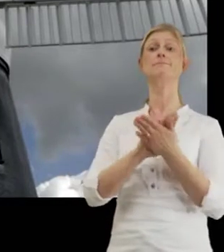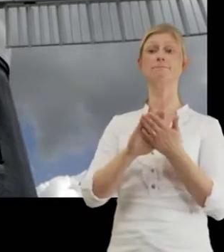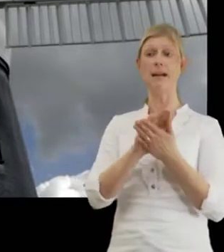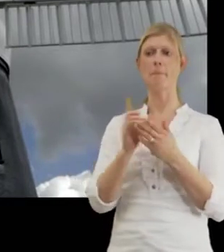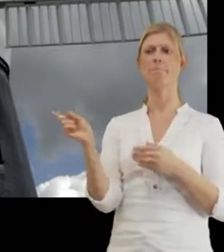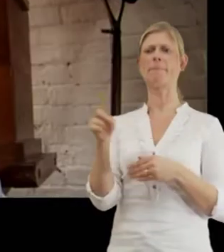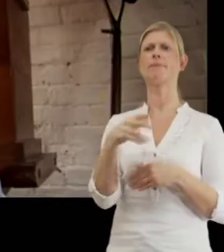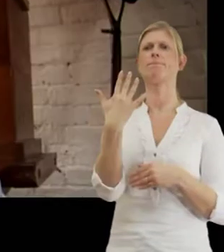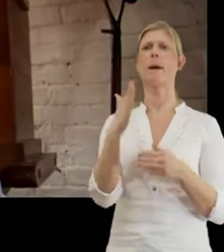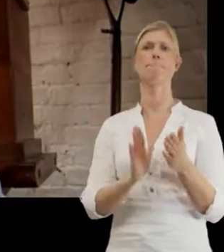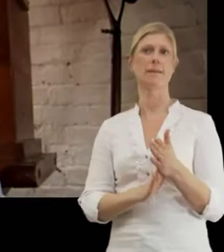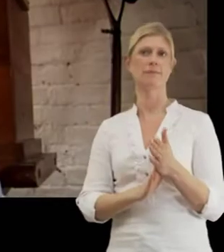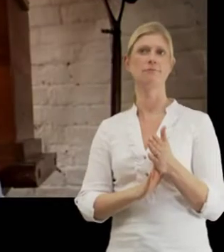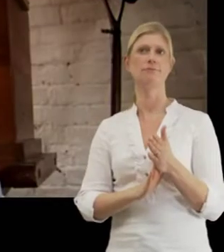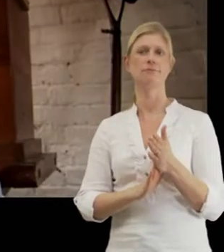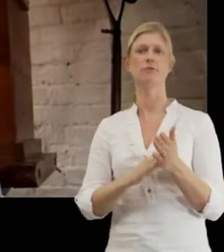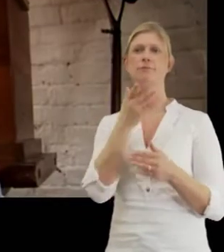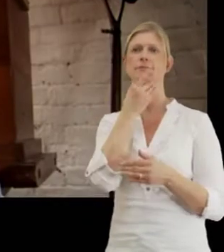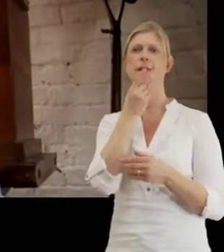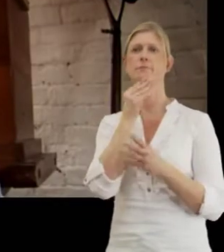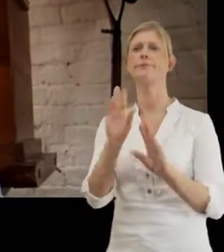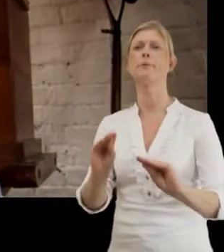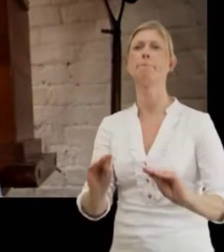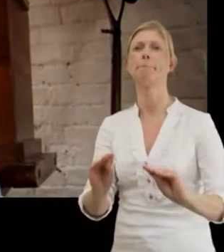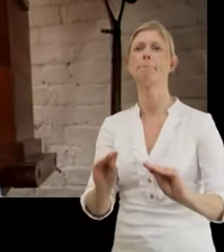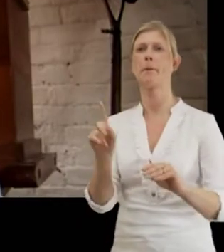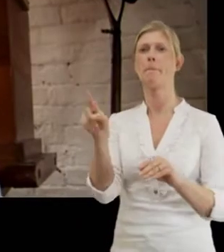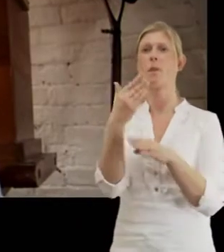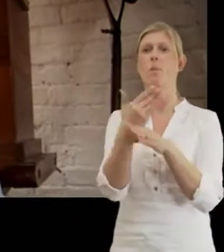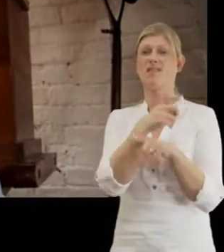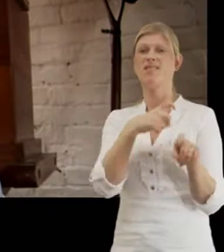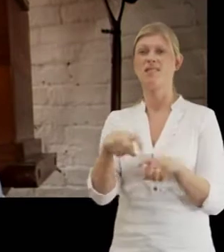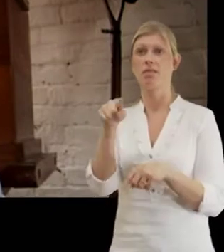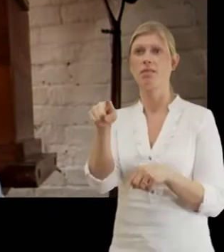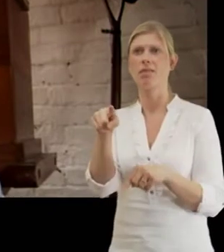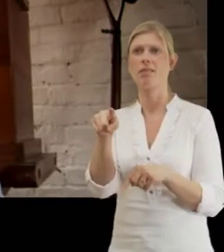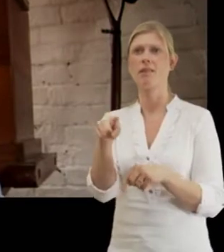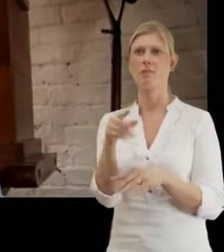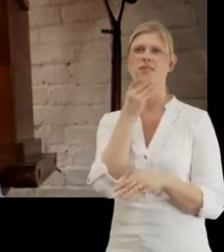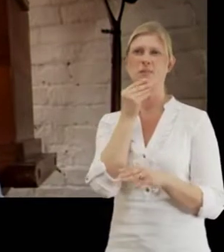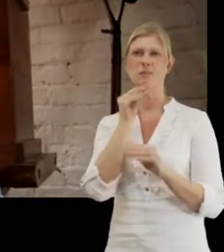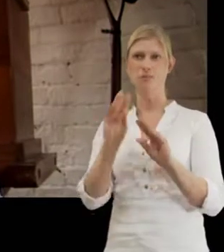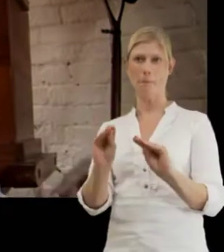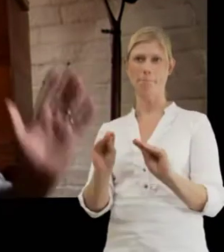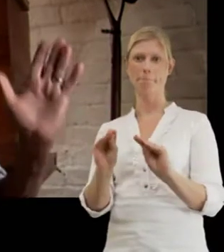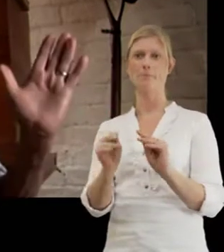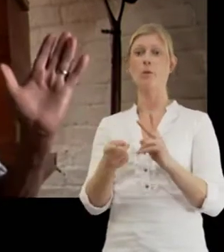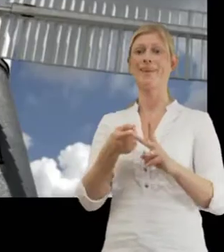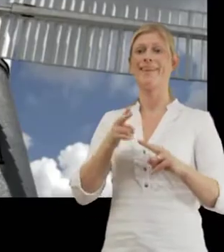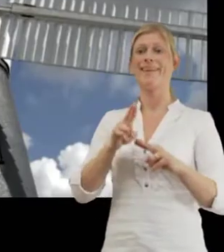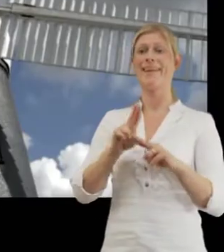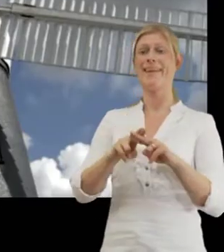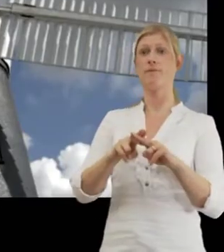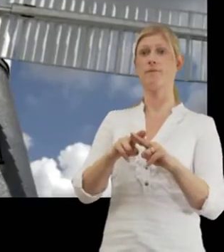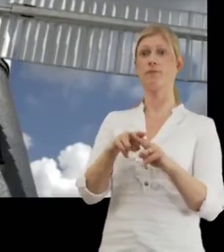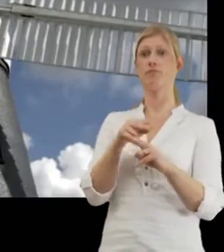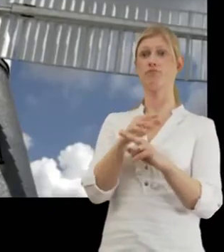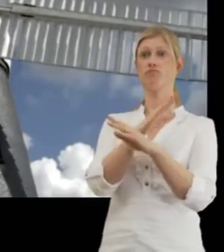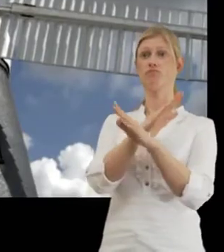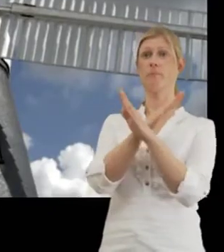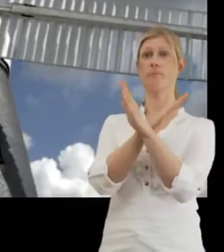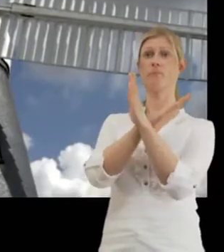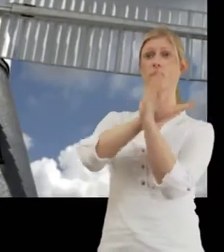5 minutes sort of thing. It means a temporary stop, so the miller is still there. If you see the sails where they're just before